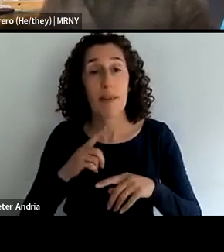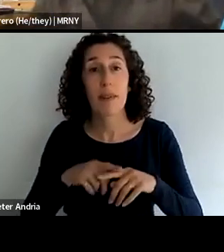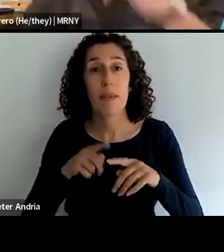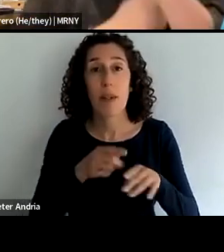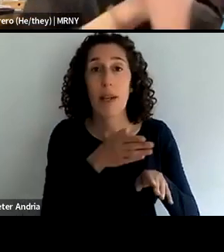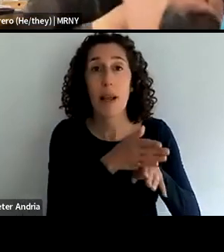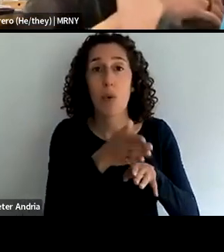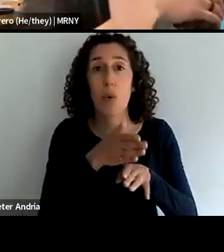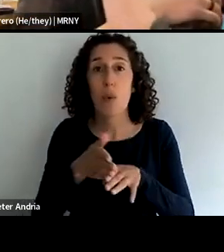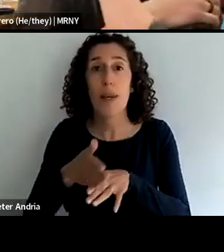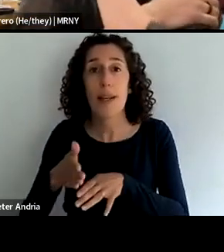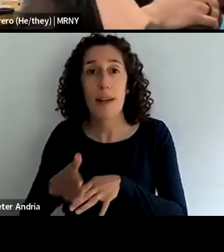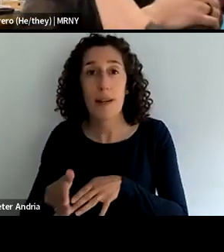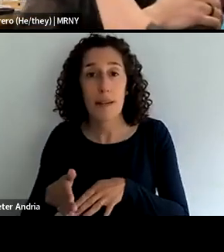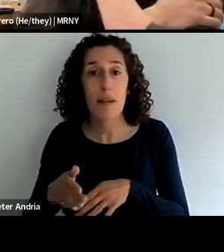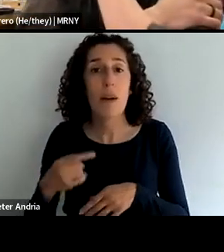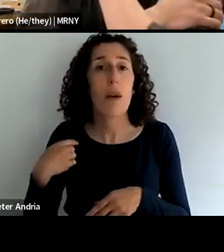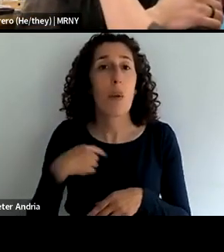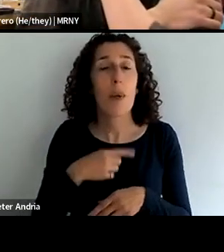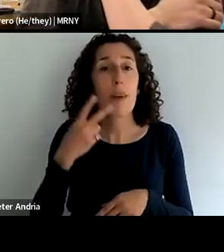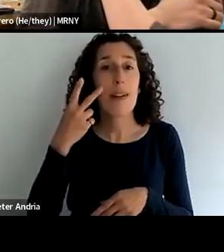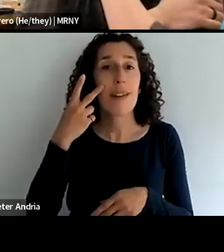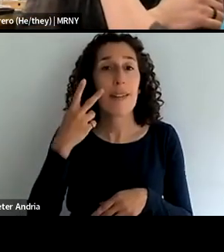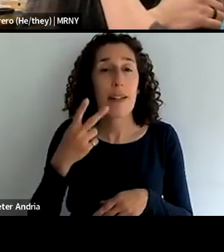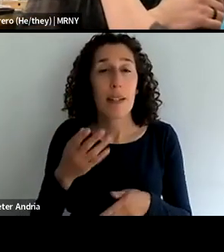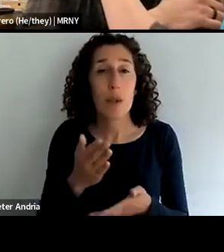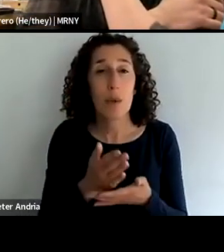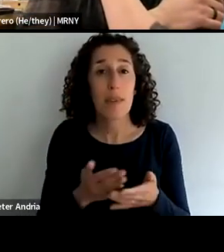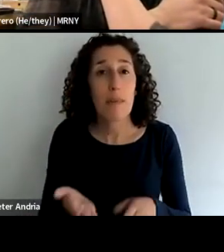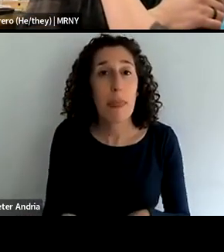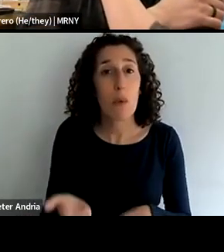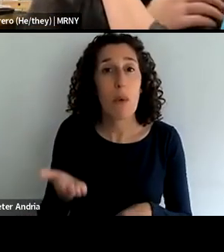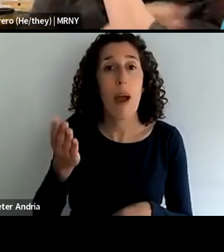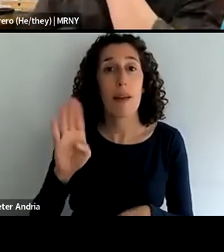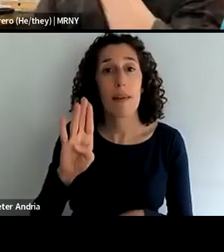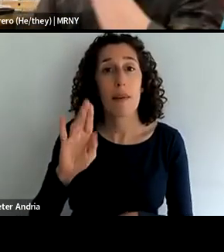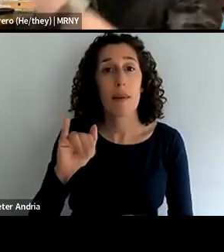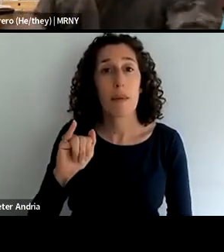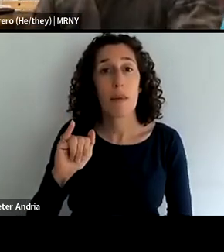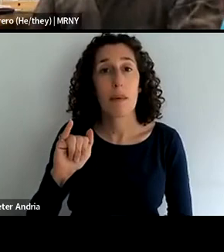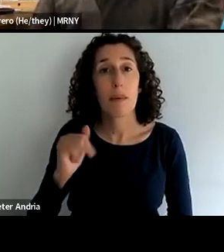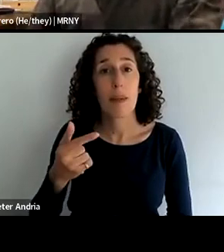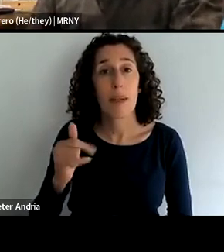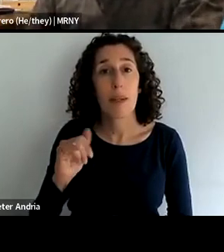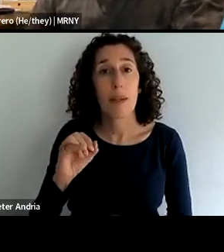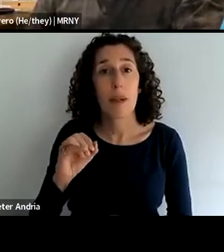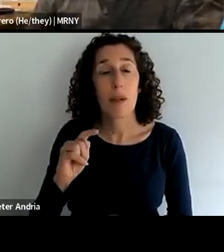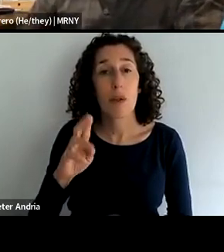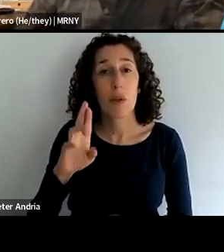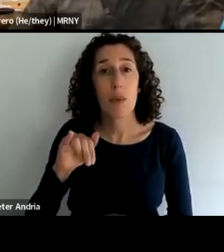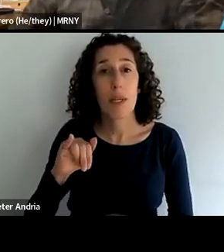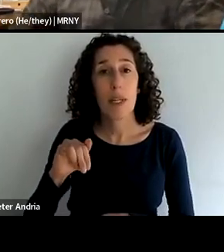in bigotry and there is a rise in attacks. But